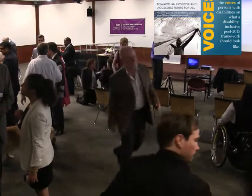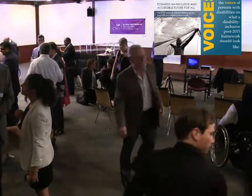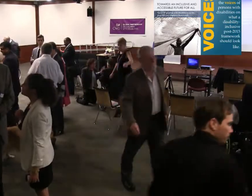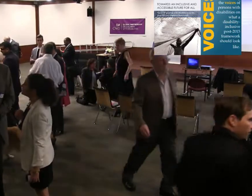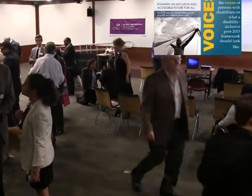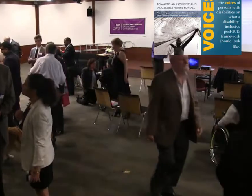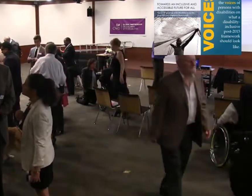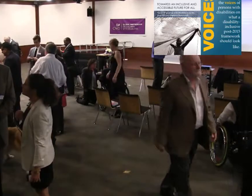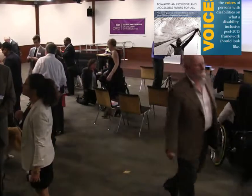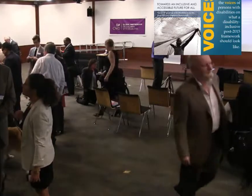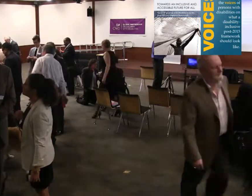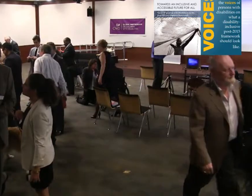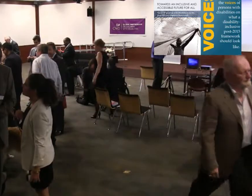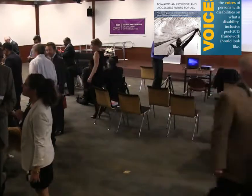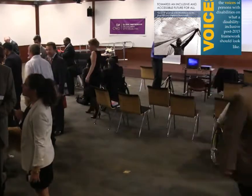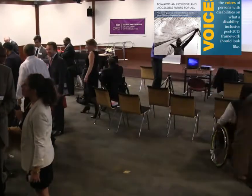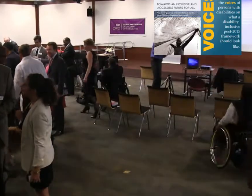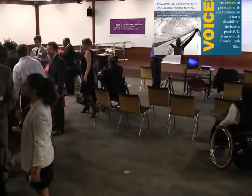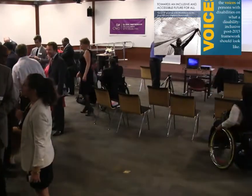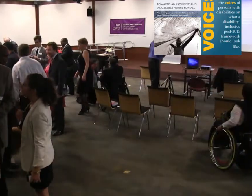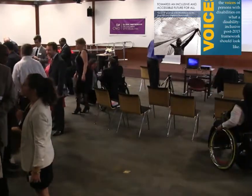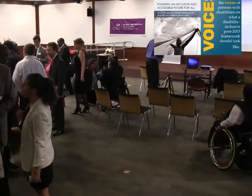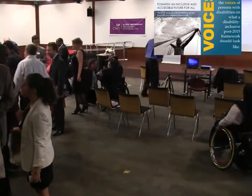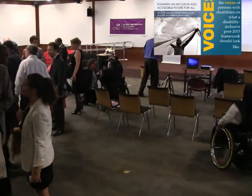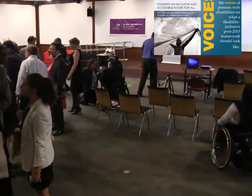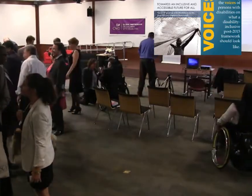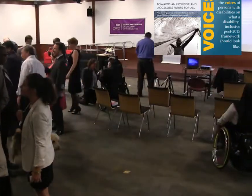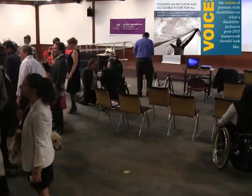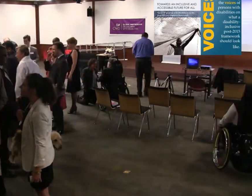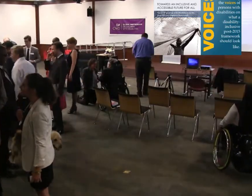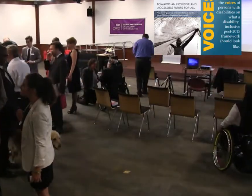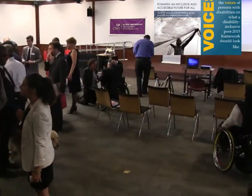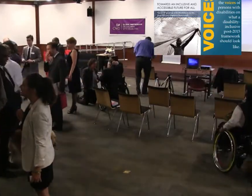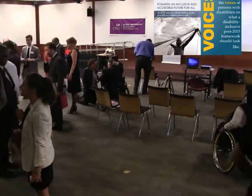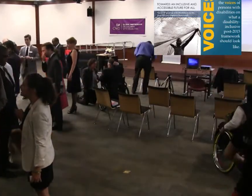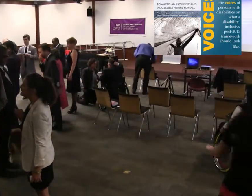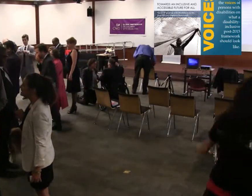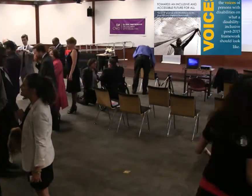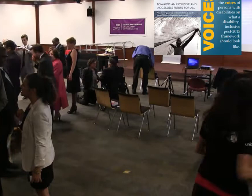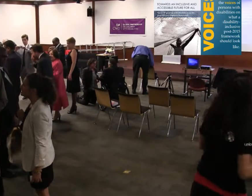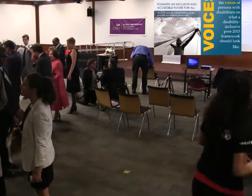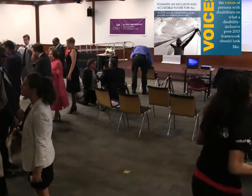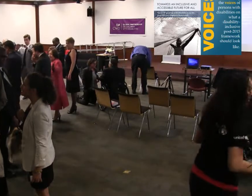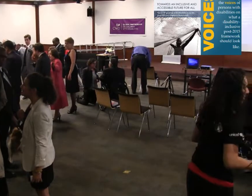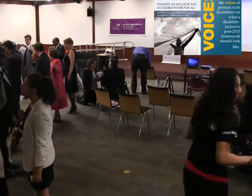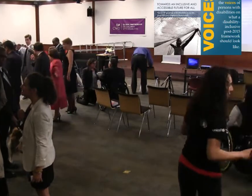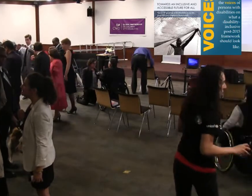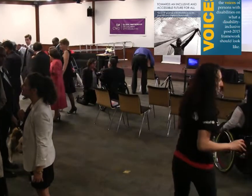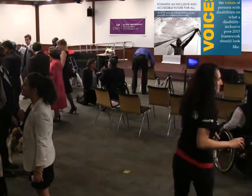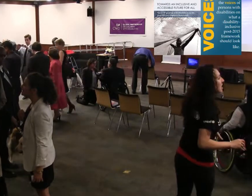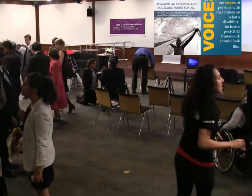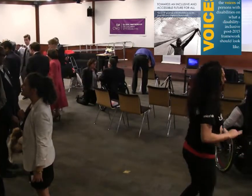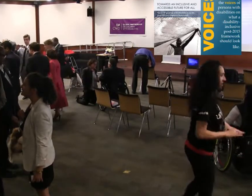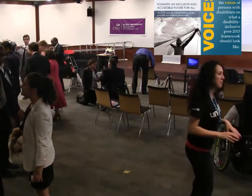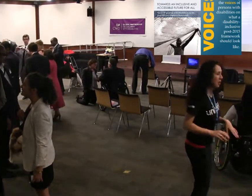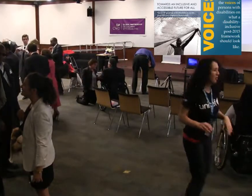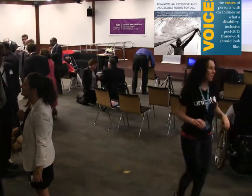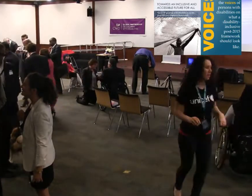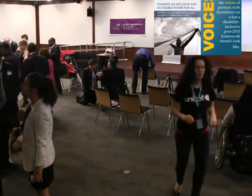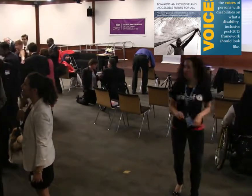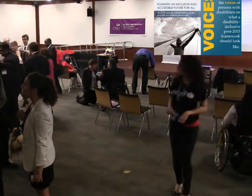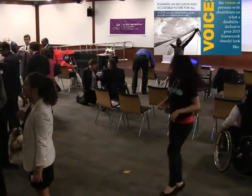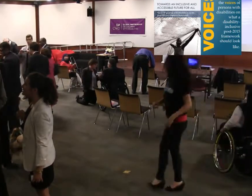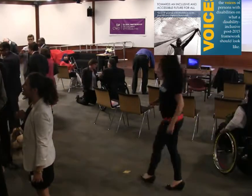but the woman made the devil, woman made the devil to throw her out through the window.